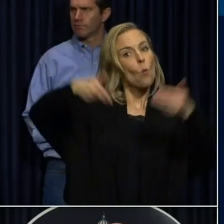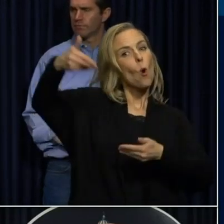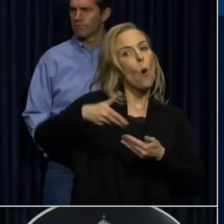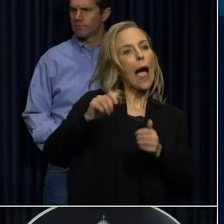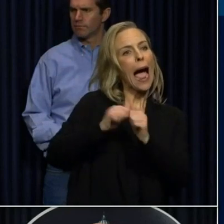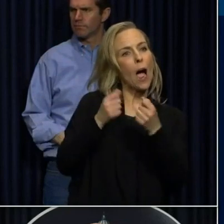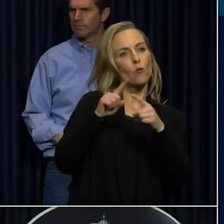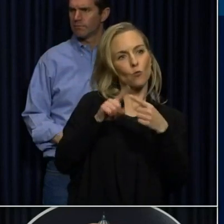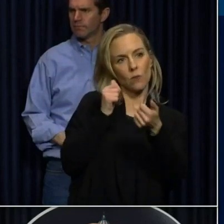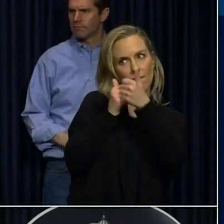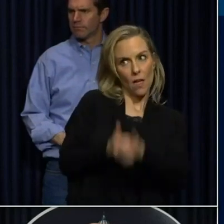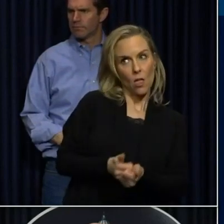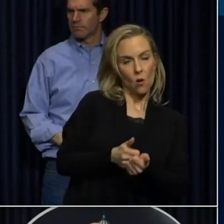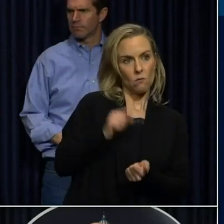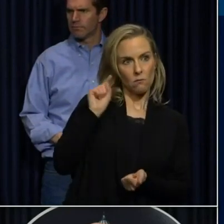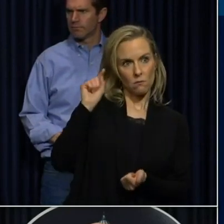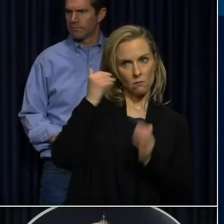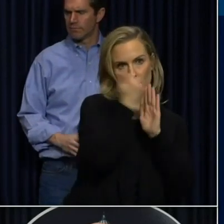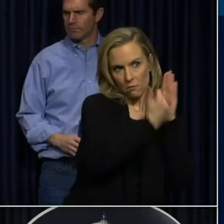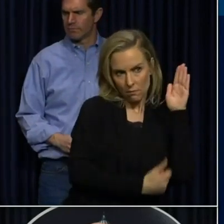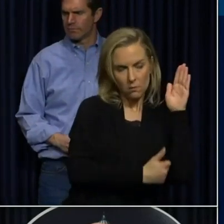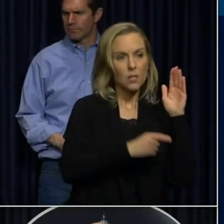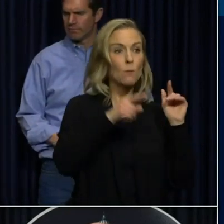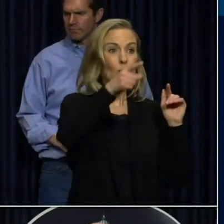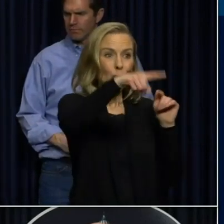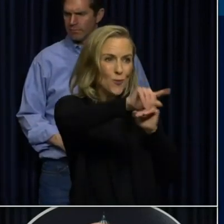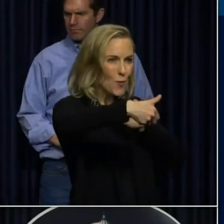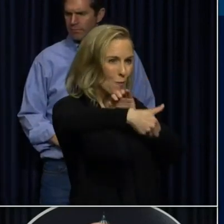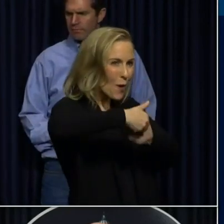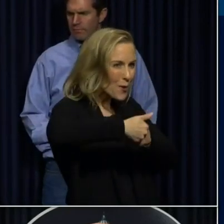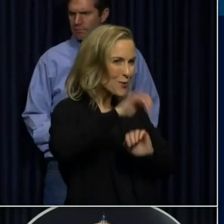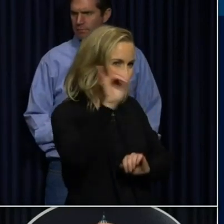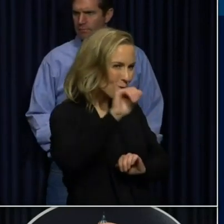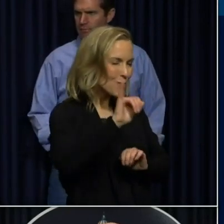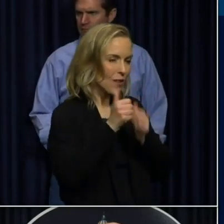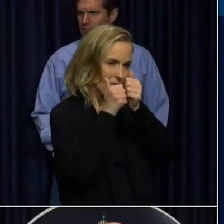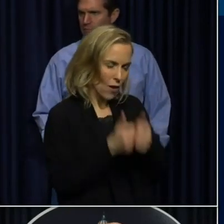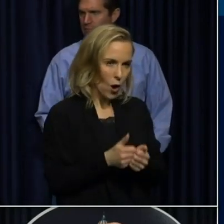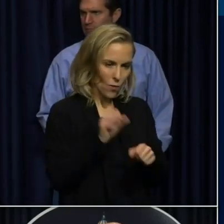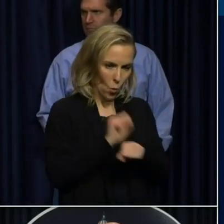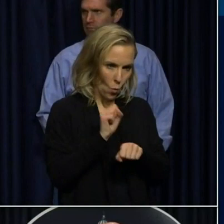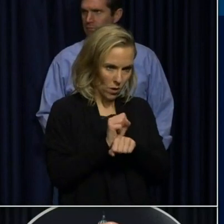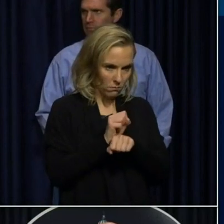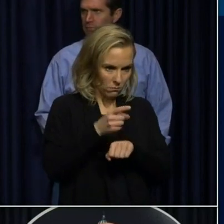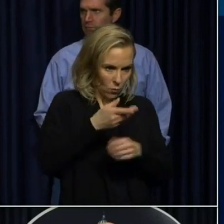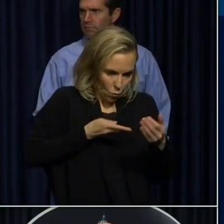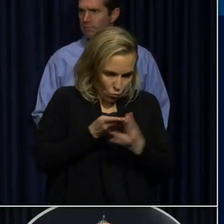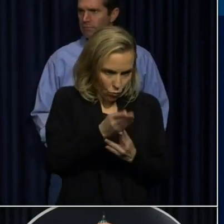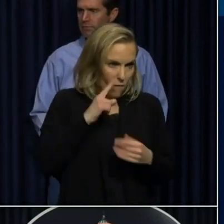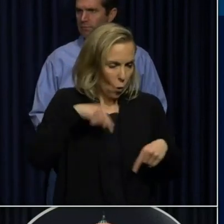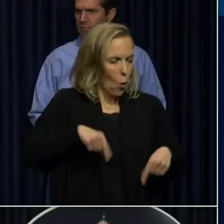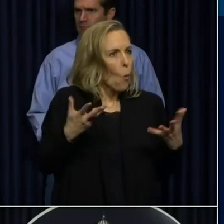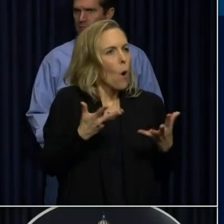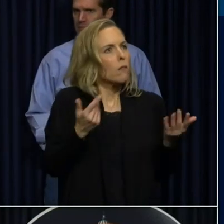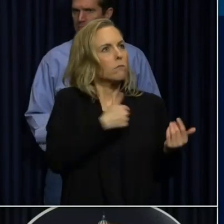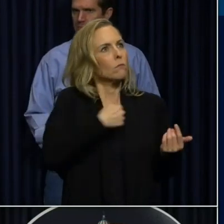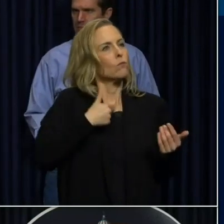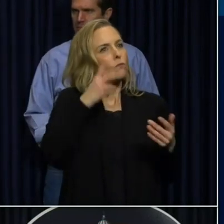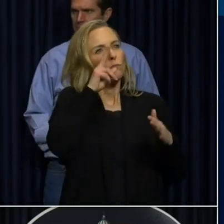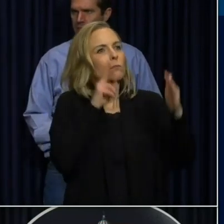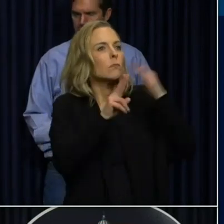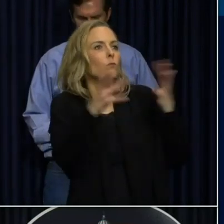things that you, the public, in partnership with us trying to help give guidance, are going to have to work through for our new normal, what that looks